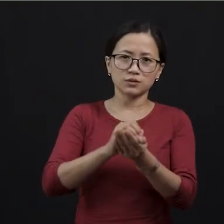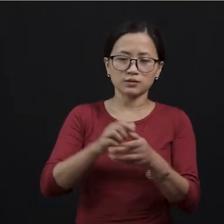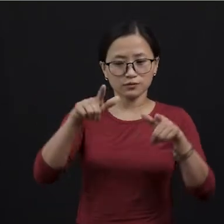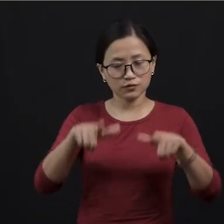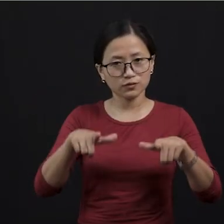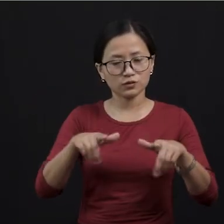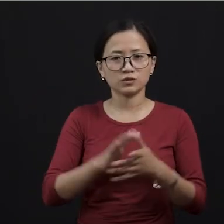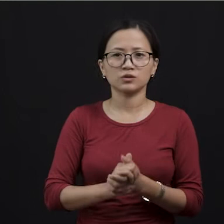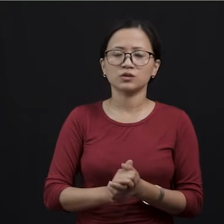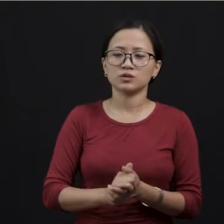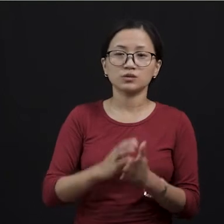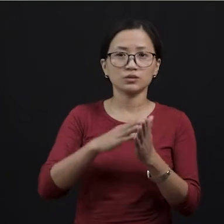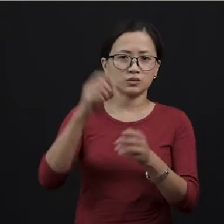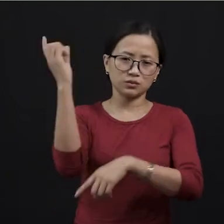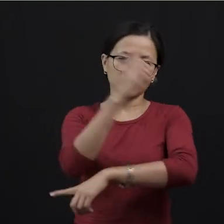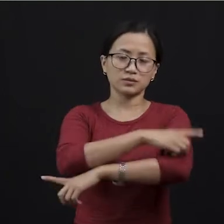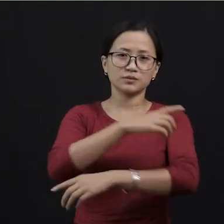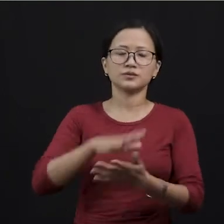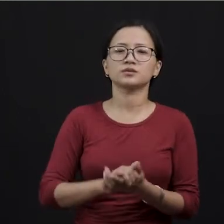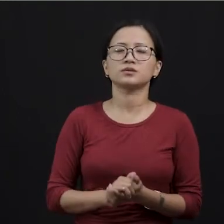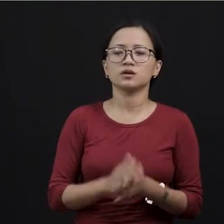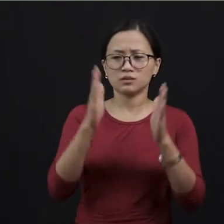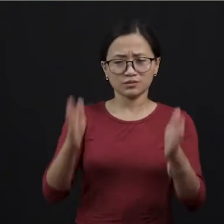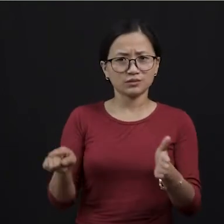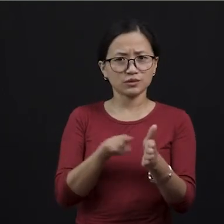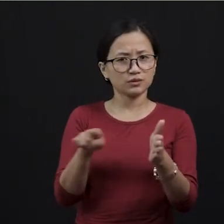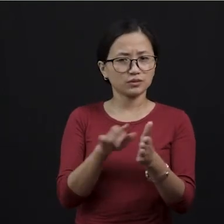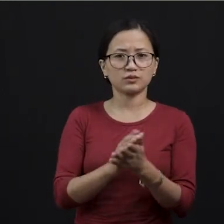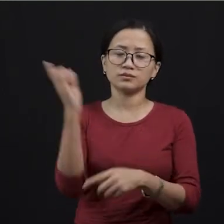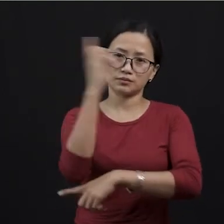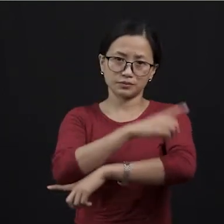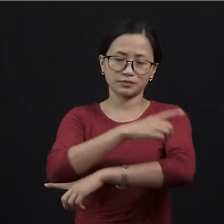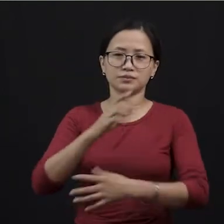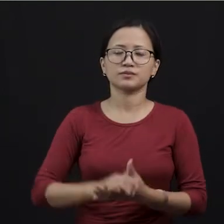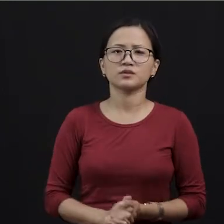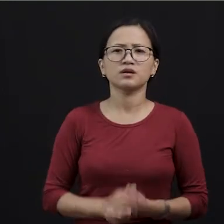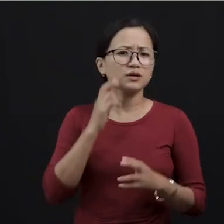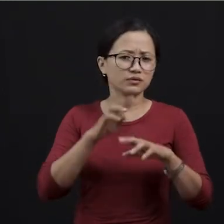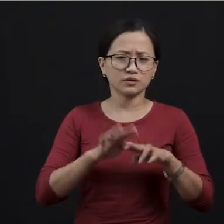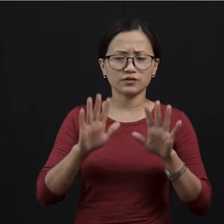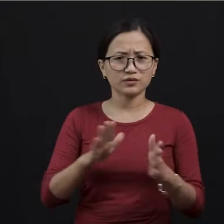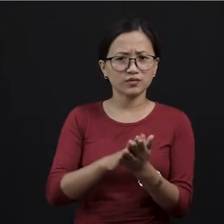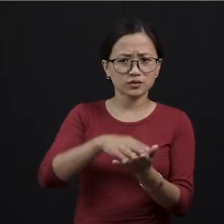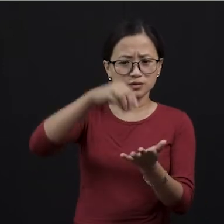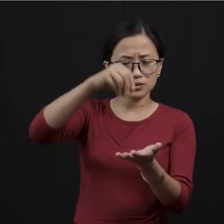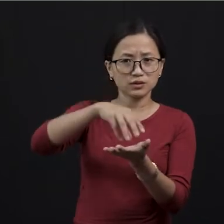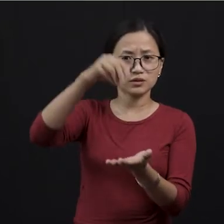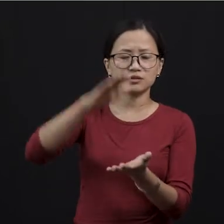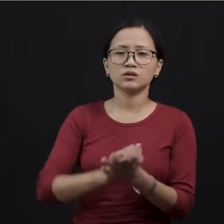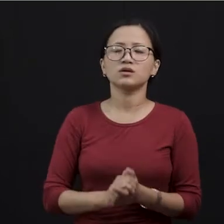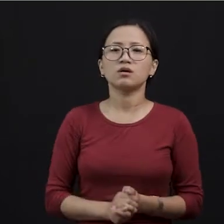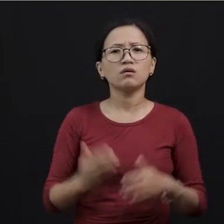sand during the day, okay, you just try to experience this. If there is any sand in your house during the day, when the